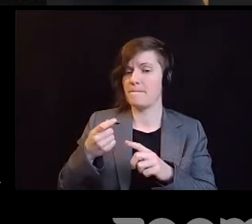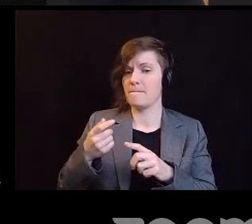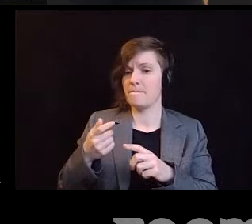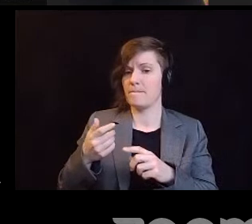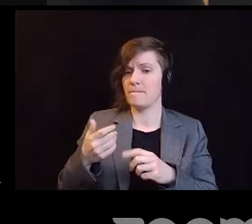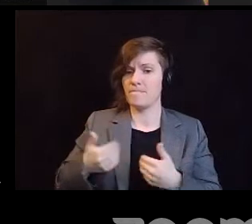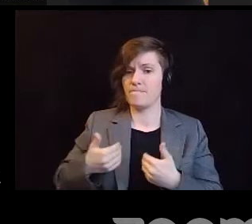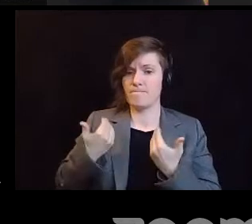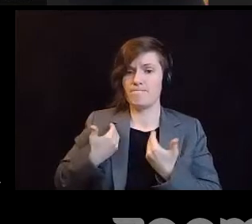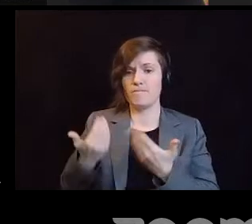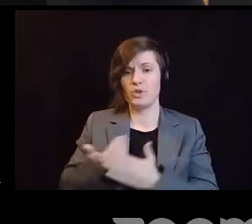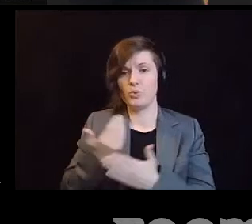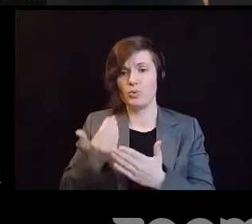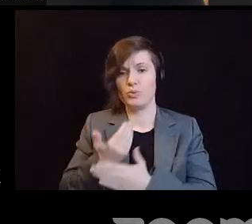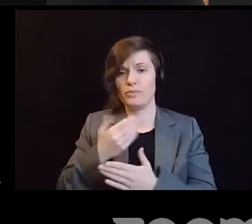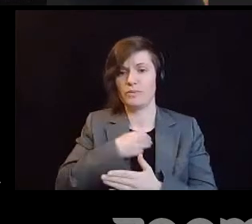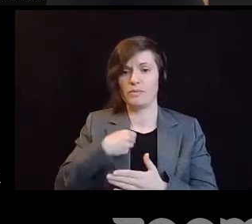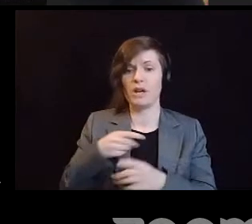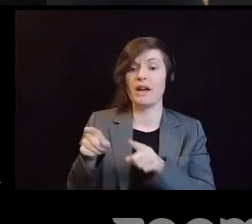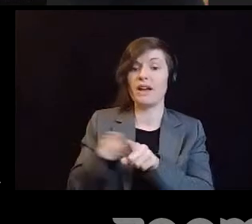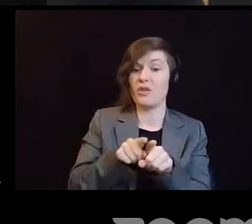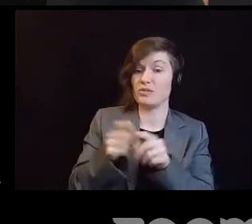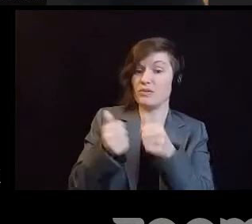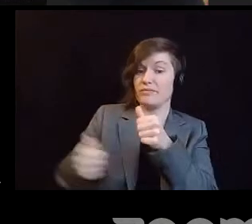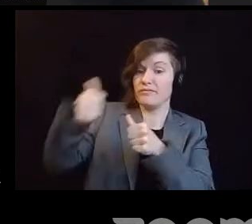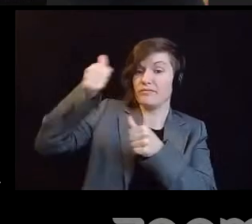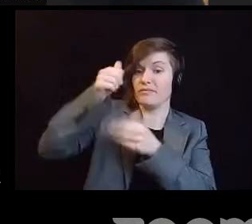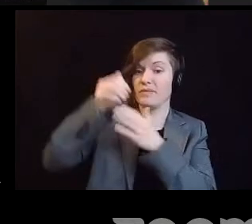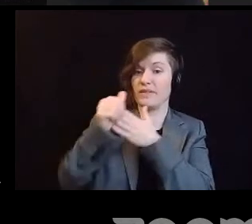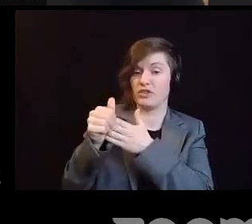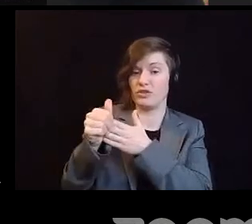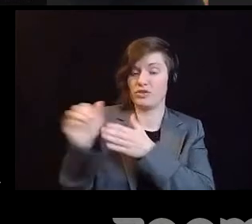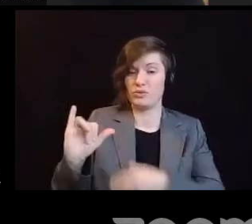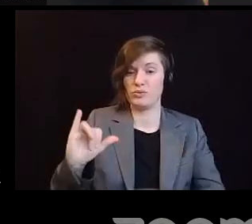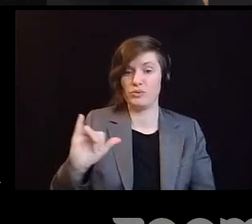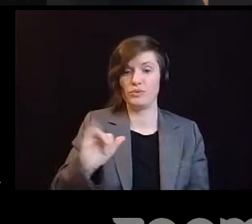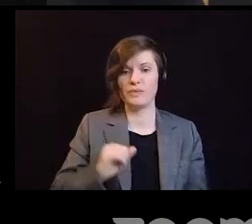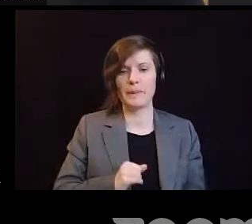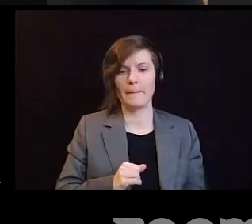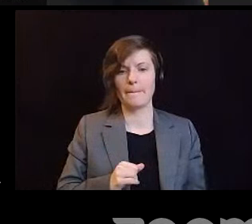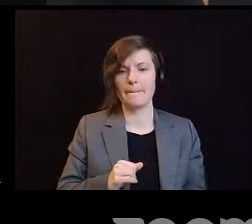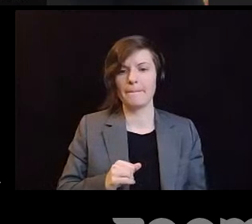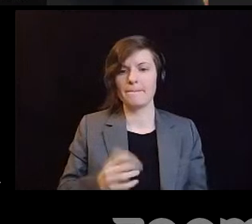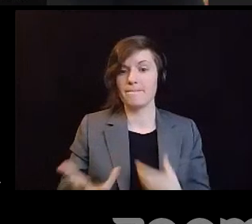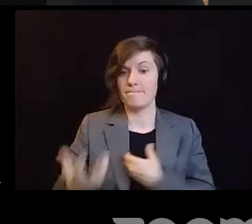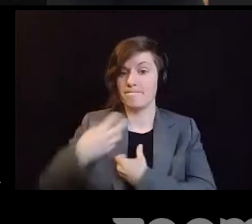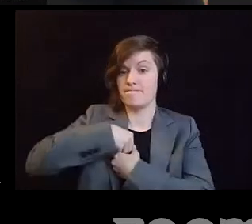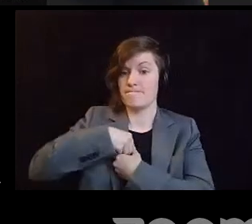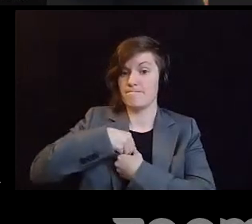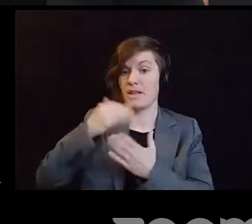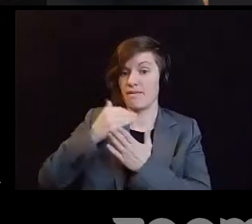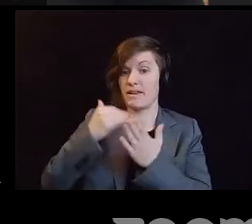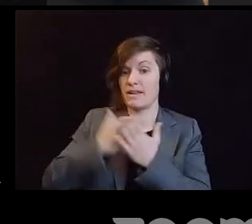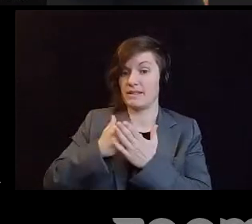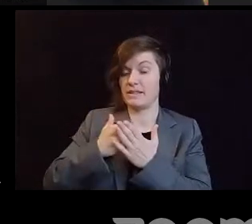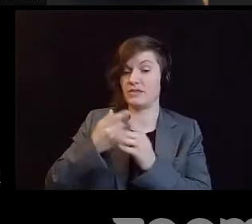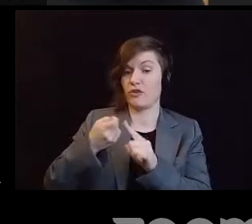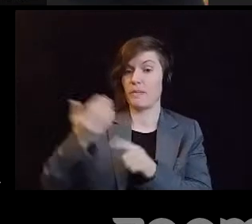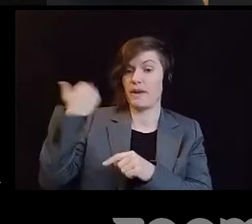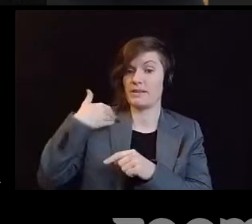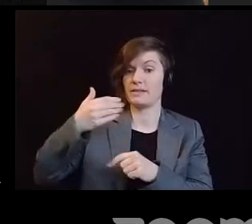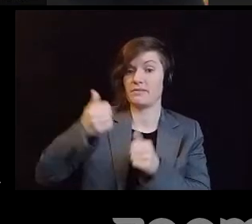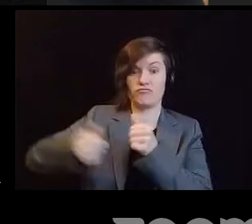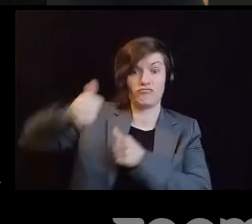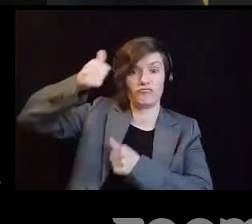well. Have some of the senior leaders internalize some of the lessons that happened? 100%. Some of the senior leaders we spoke with